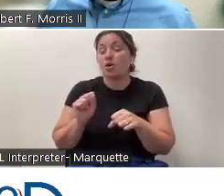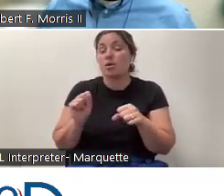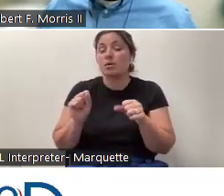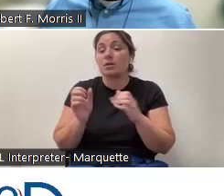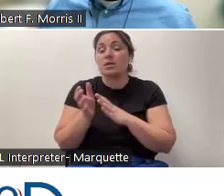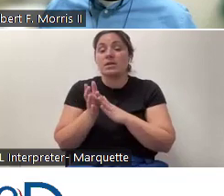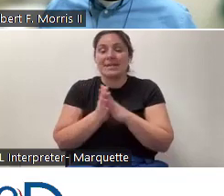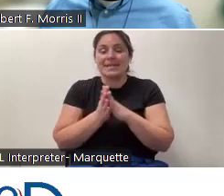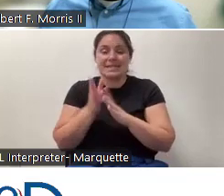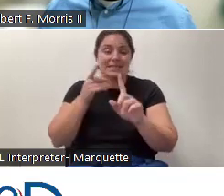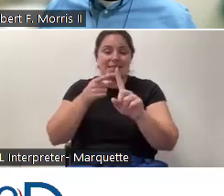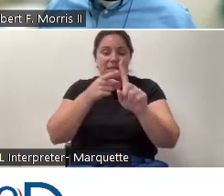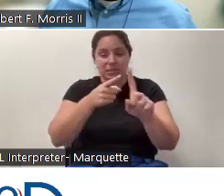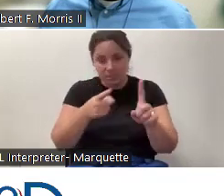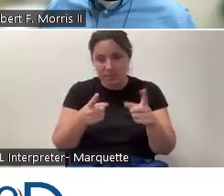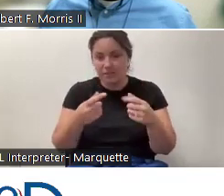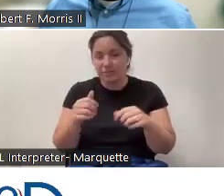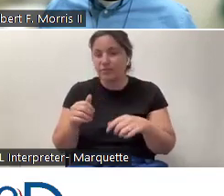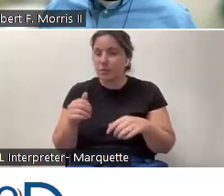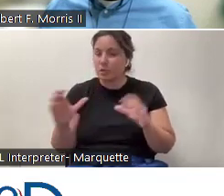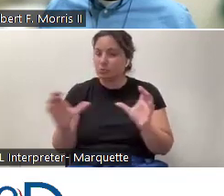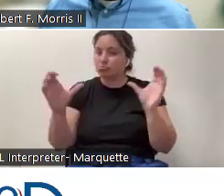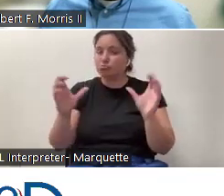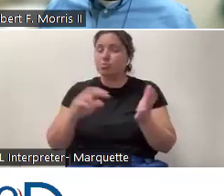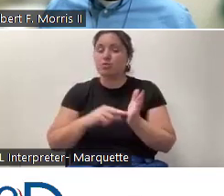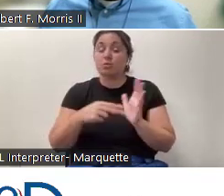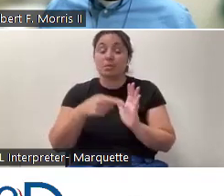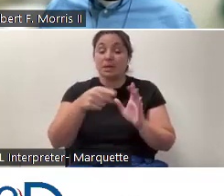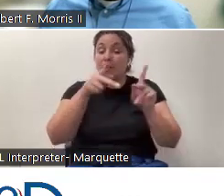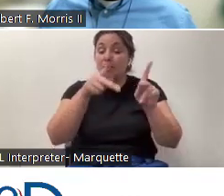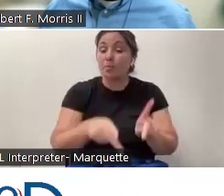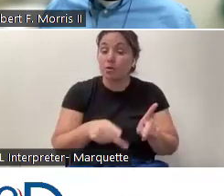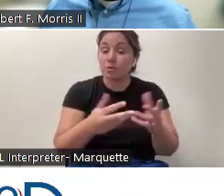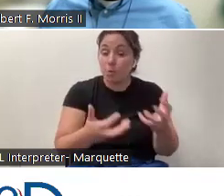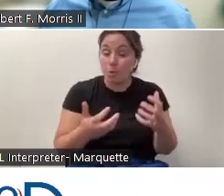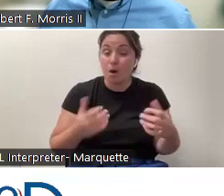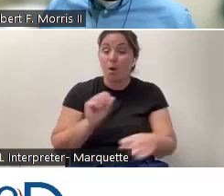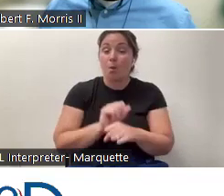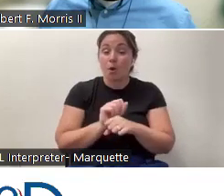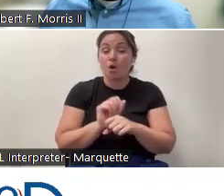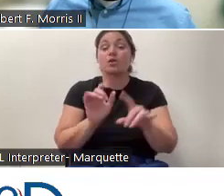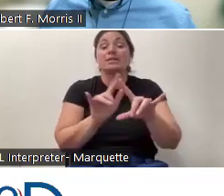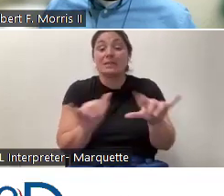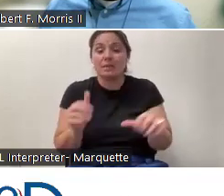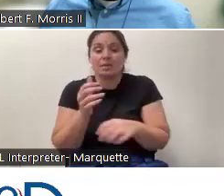can provide information to folks that are looking to work while receiving benefits. So through